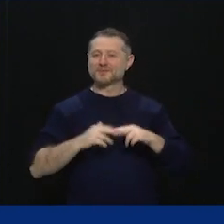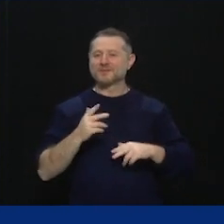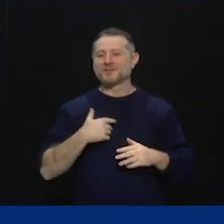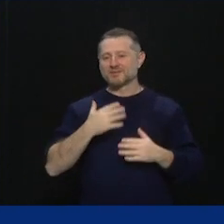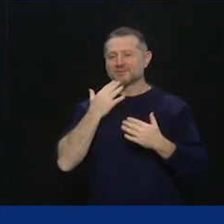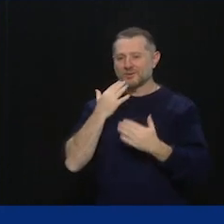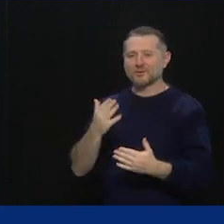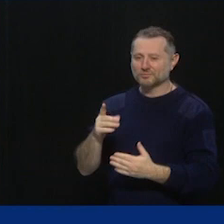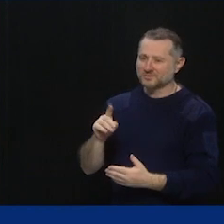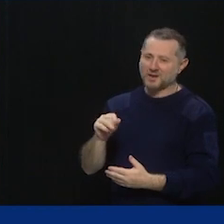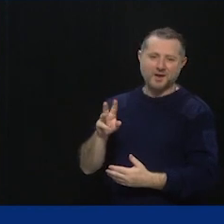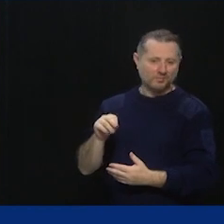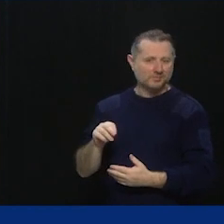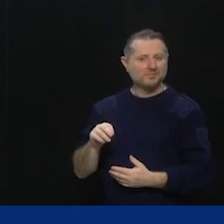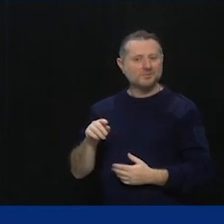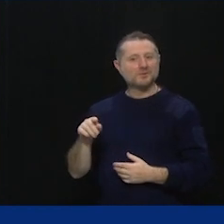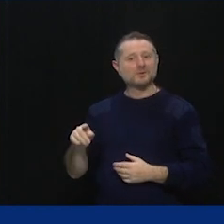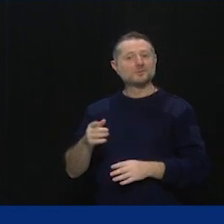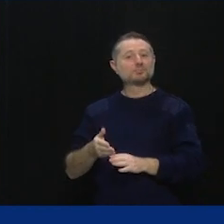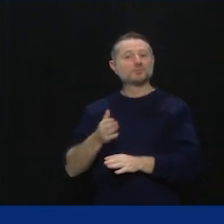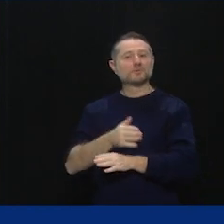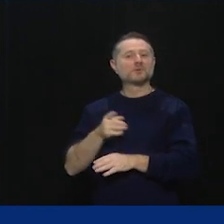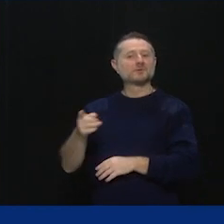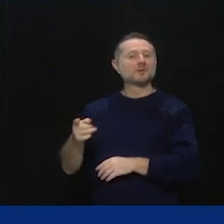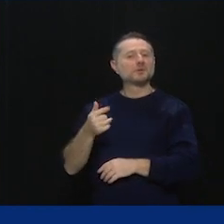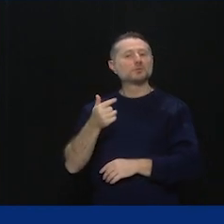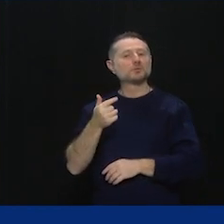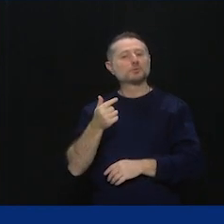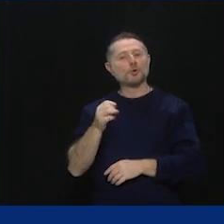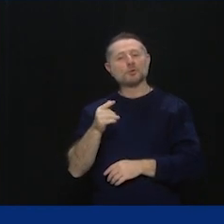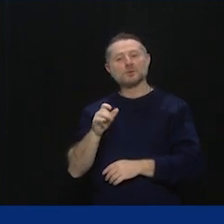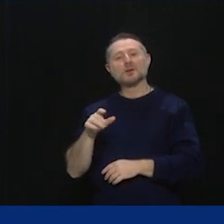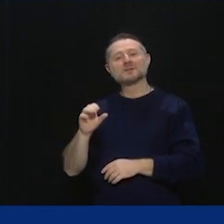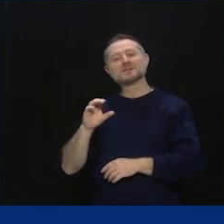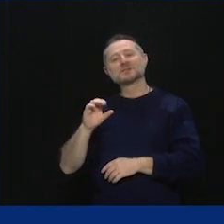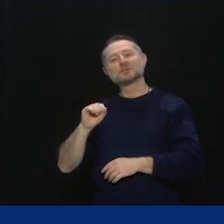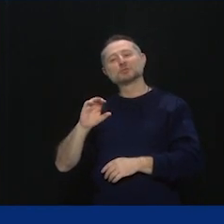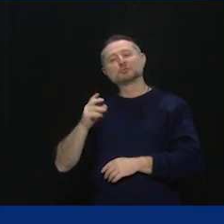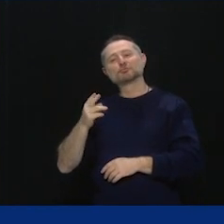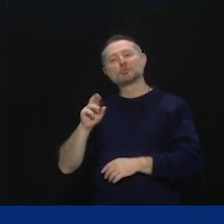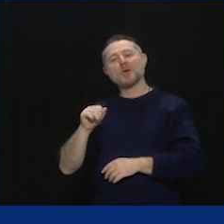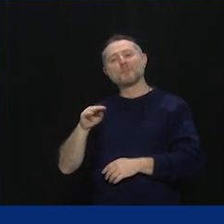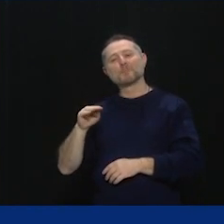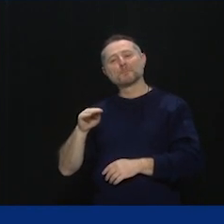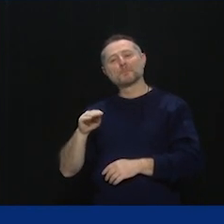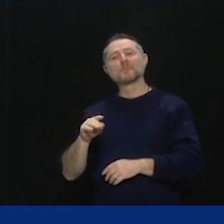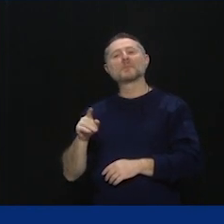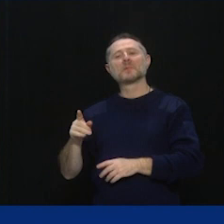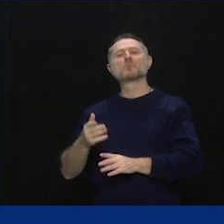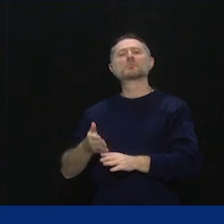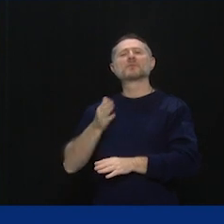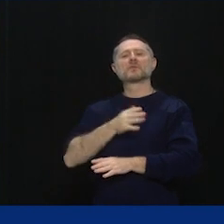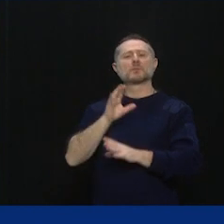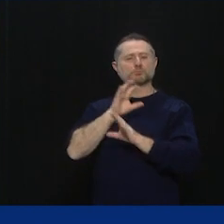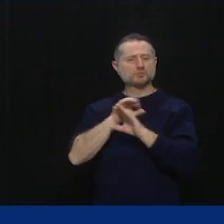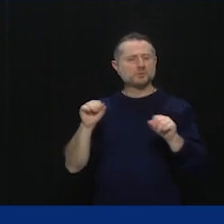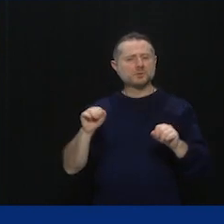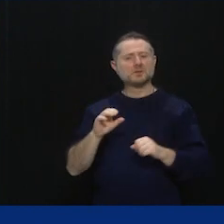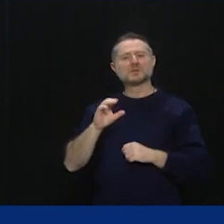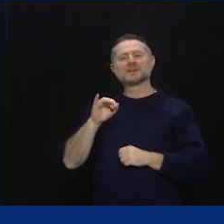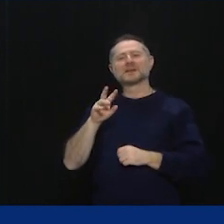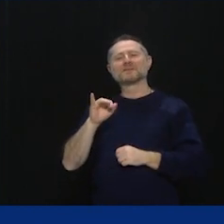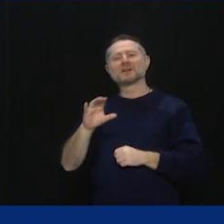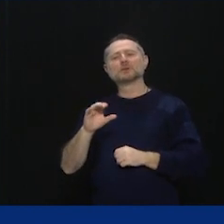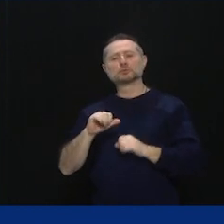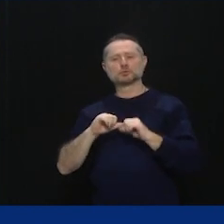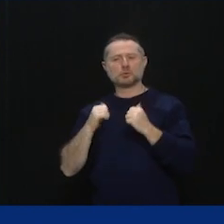predecessor, George Schramm, previously the president of the Civic Association. We worked with George a lot through those early